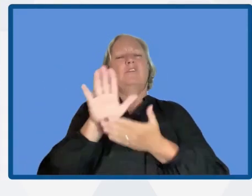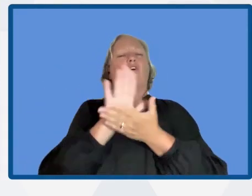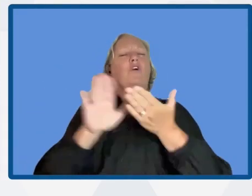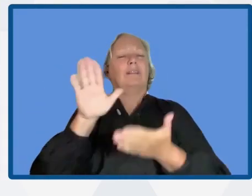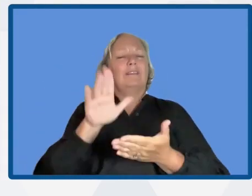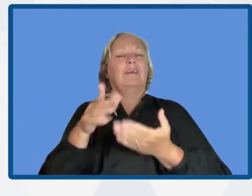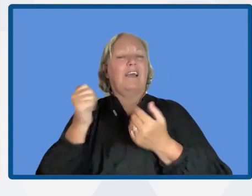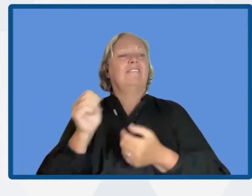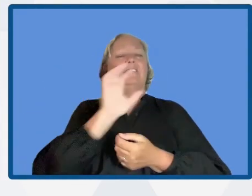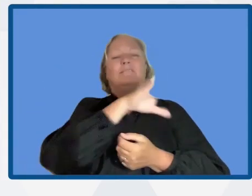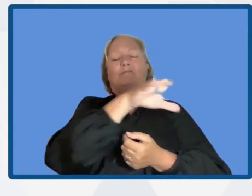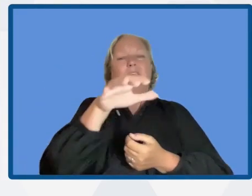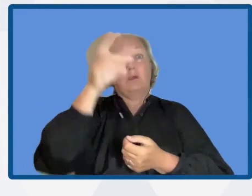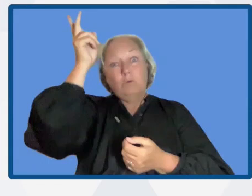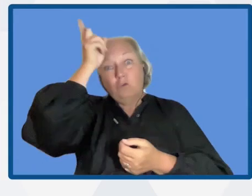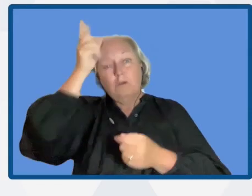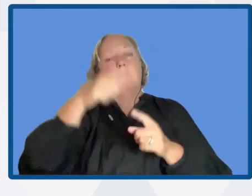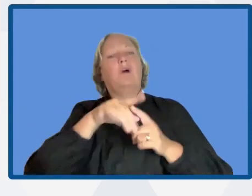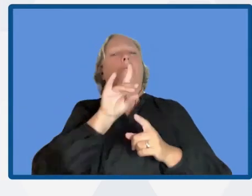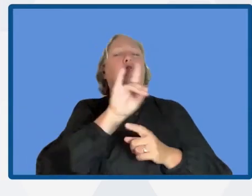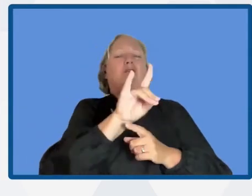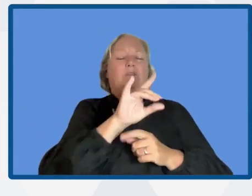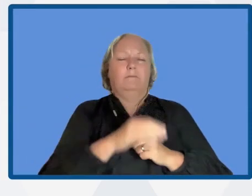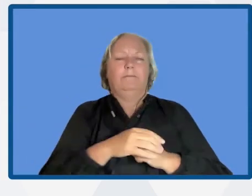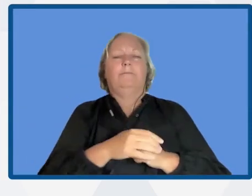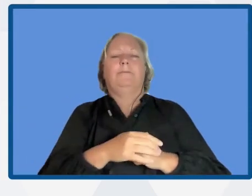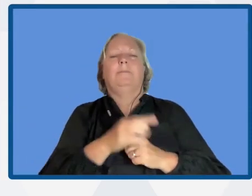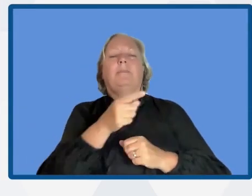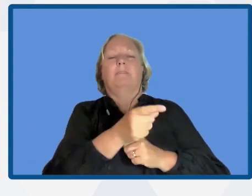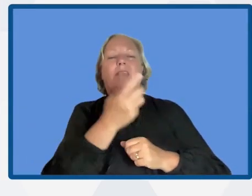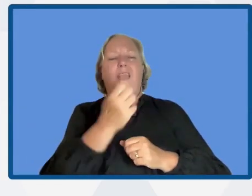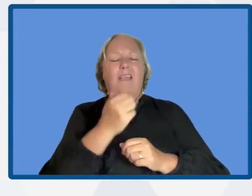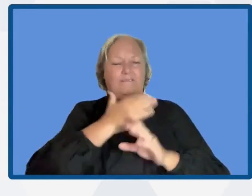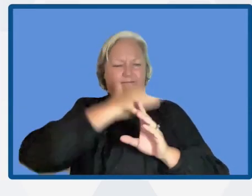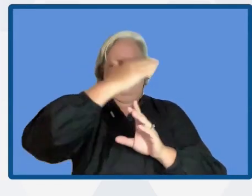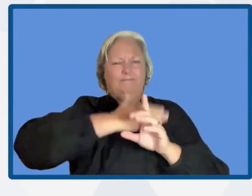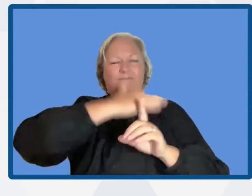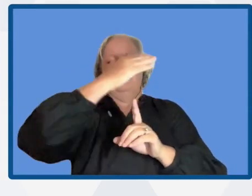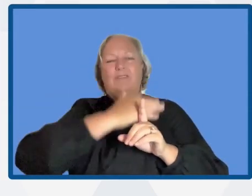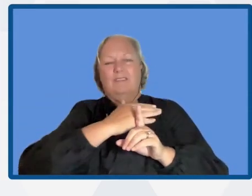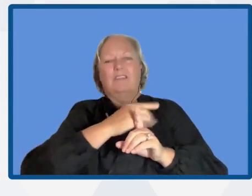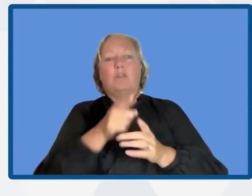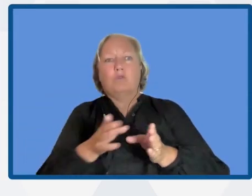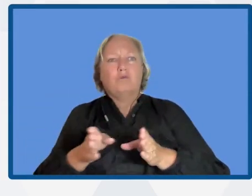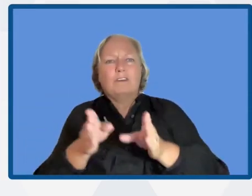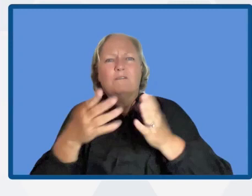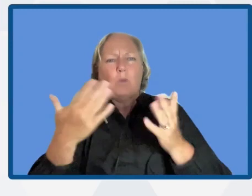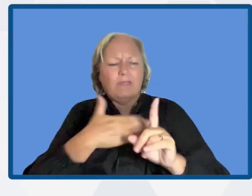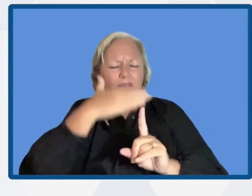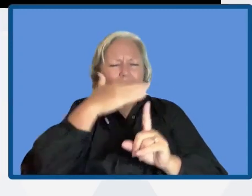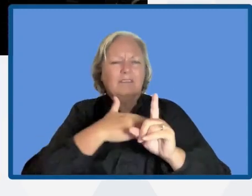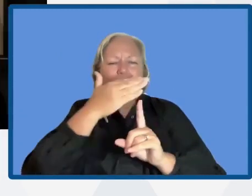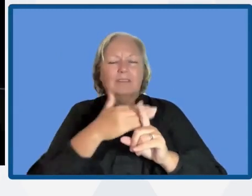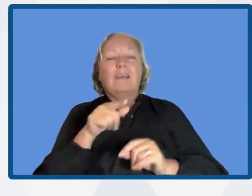in Peru and also in Bolivia. These measure the volumes, the levels of the river, and this works as an early